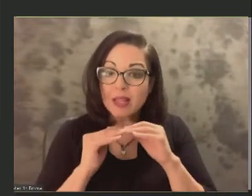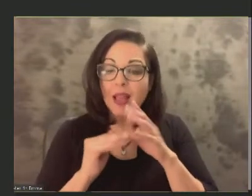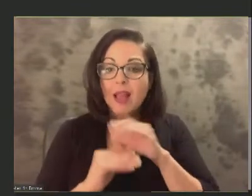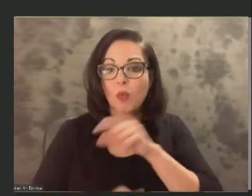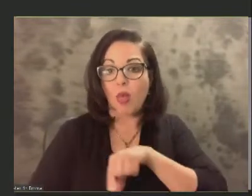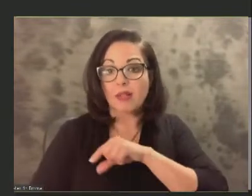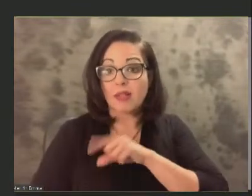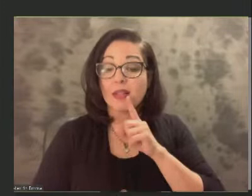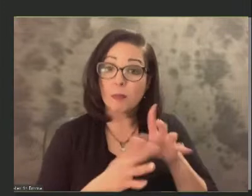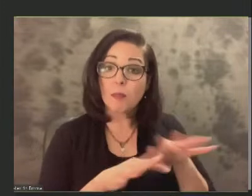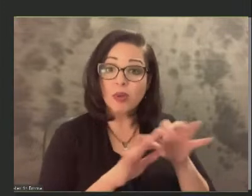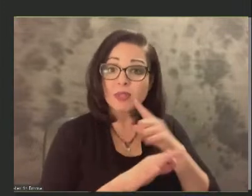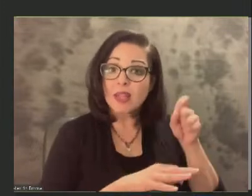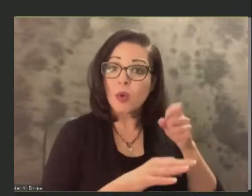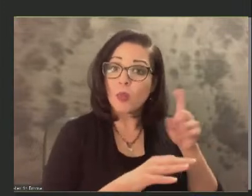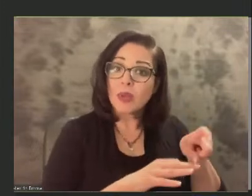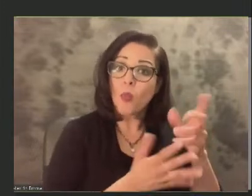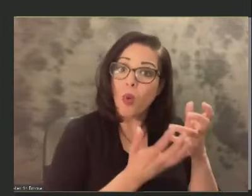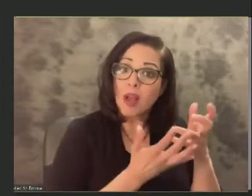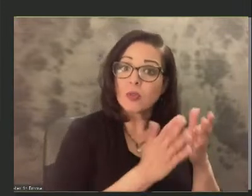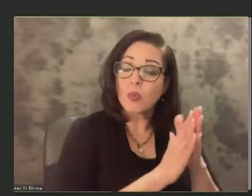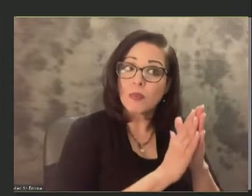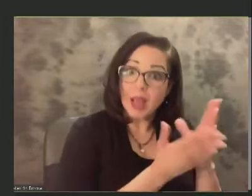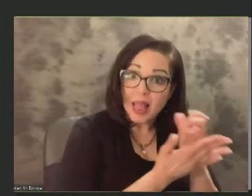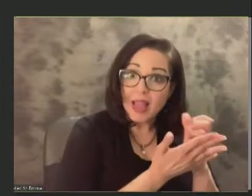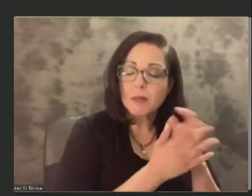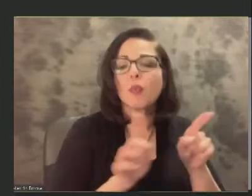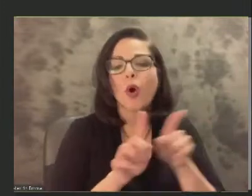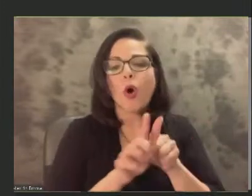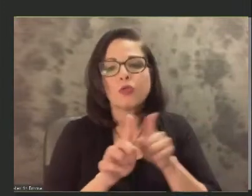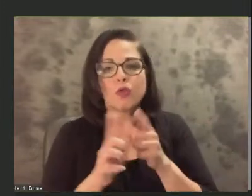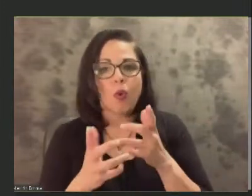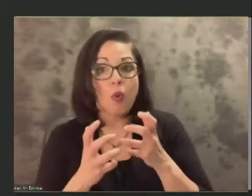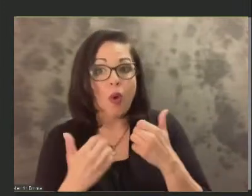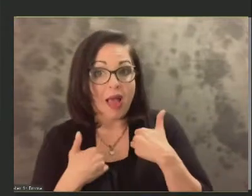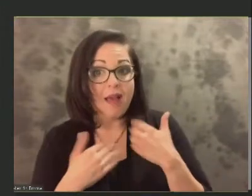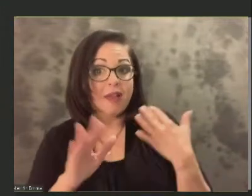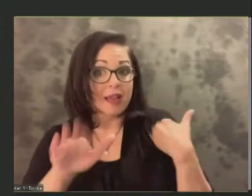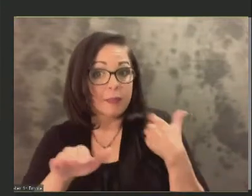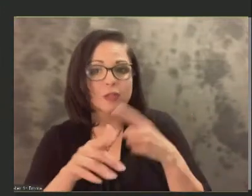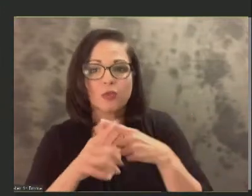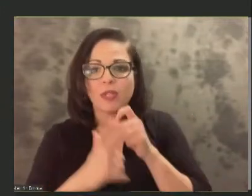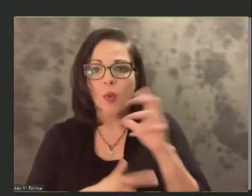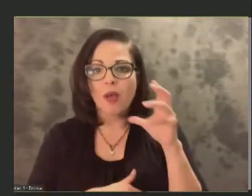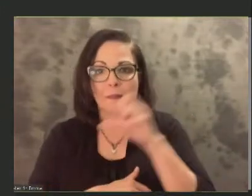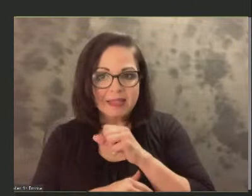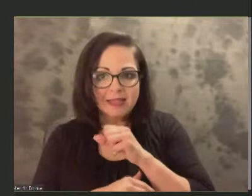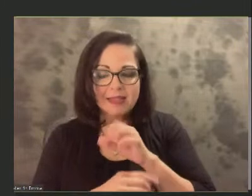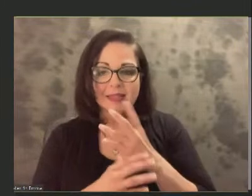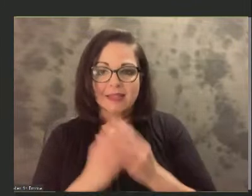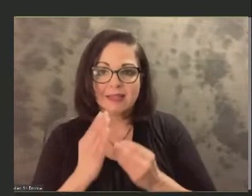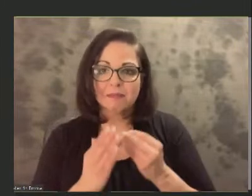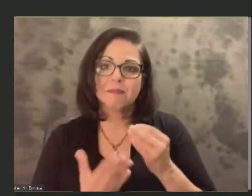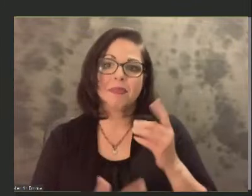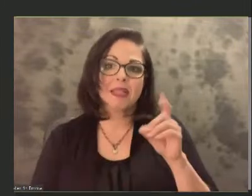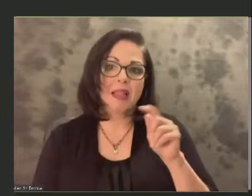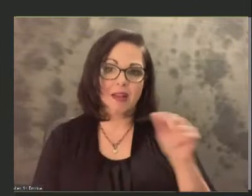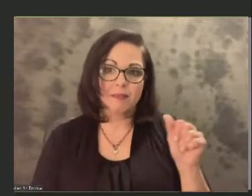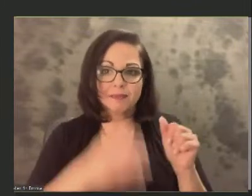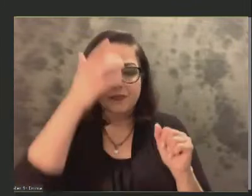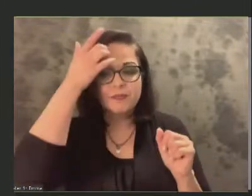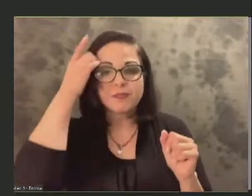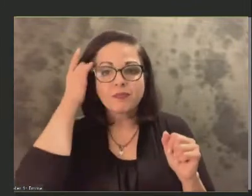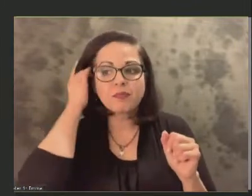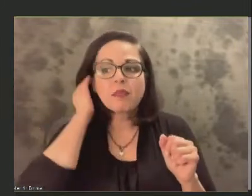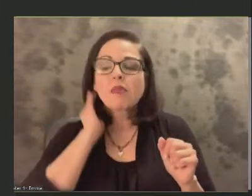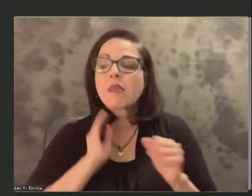collect the data, but we also need to have accountability so that we don't have missing data. Thank you. Thank you so much, Mr.